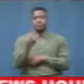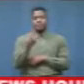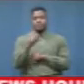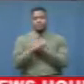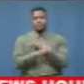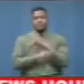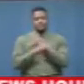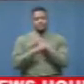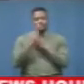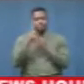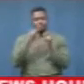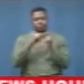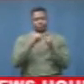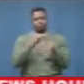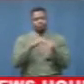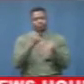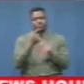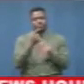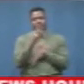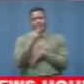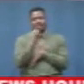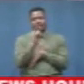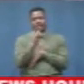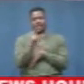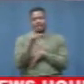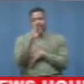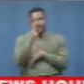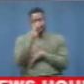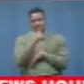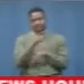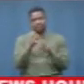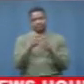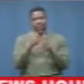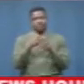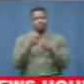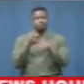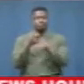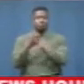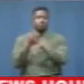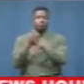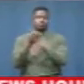expected to call one Kenny Lamponsa as its first prosecution witness.